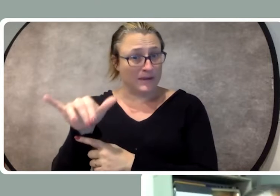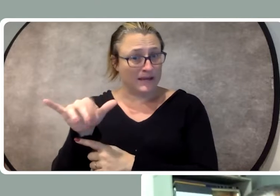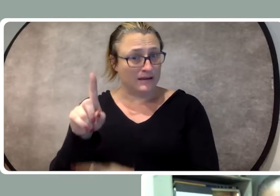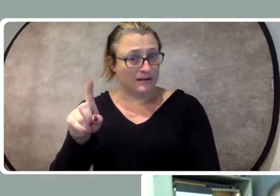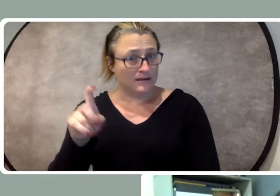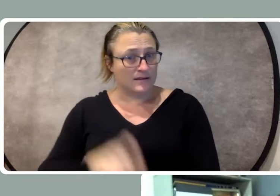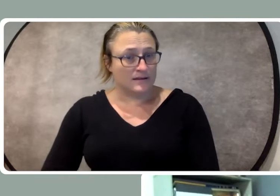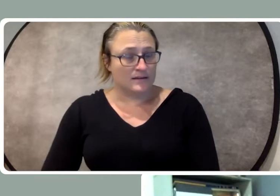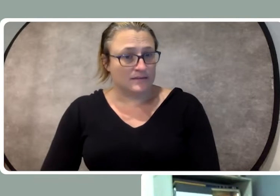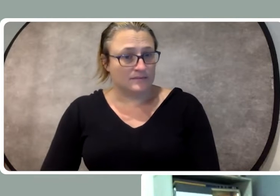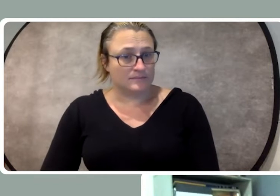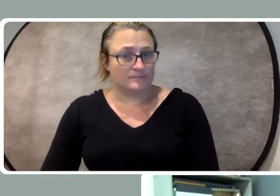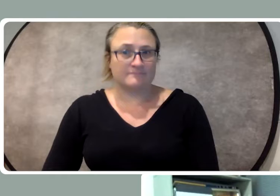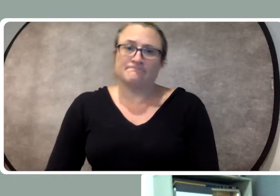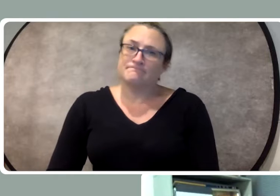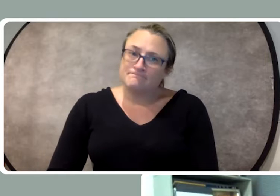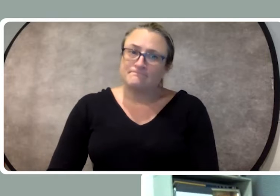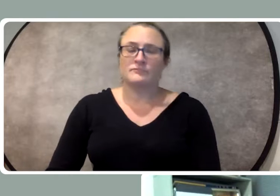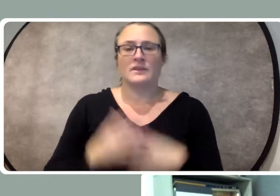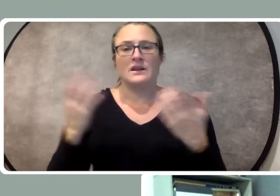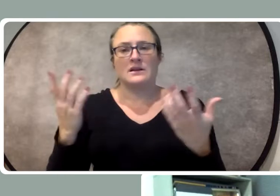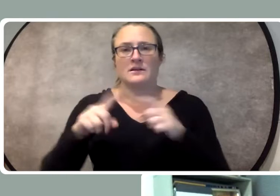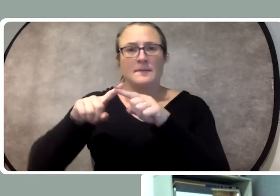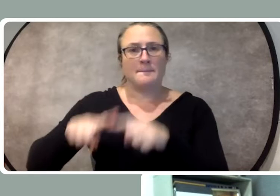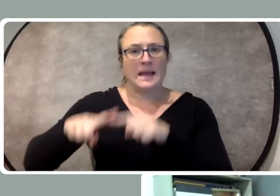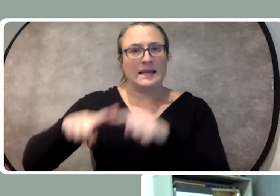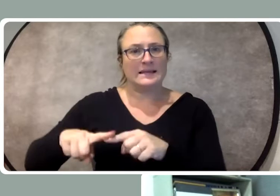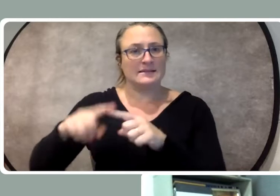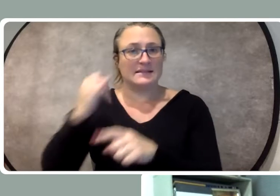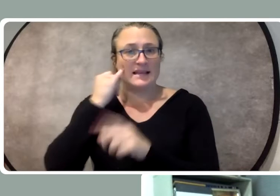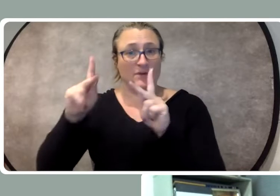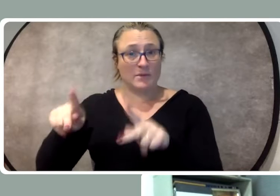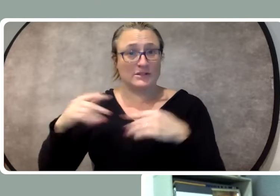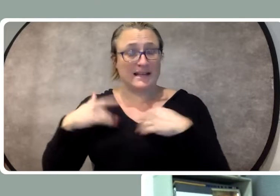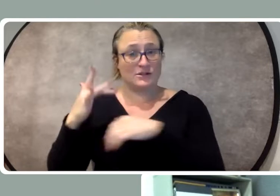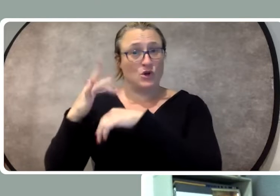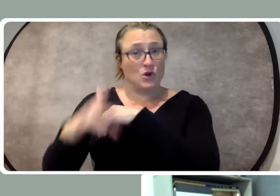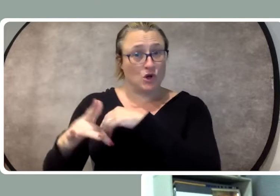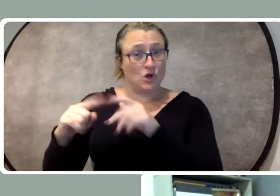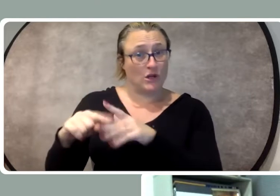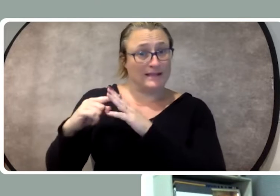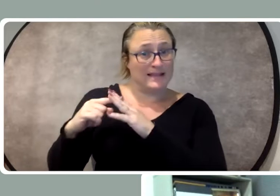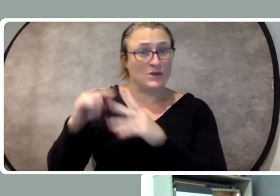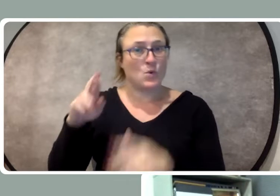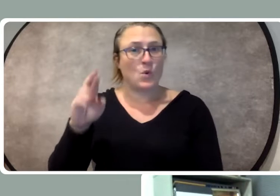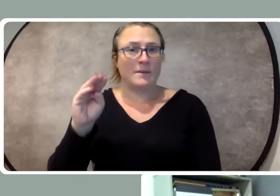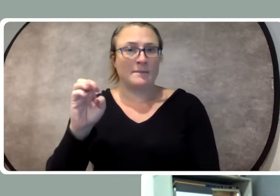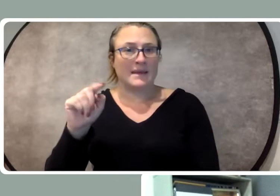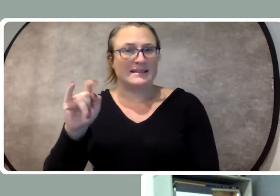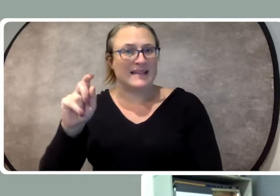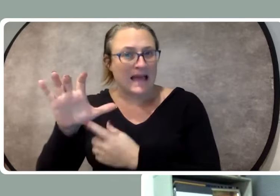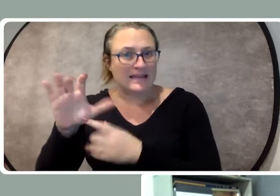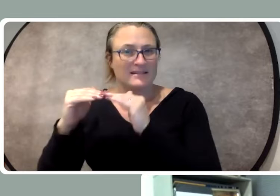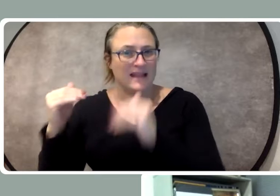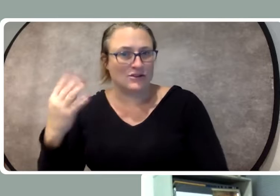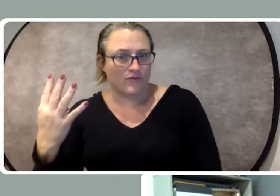So again, it depends on if the patient has early stage breast cancer versus metastatic or stage 4 triple